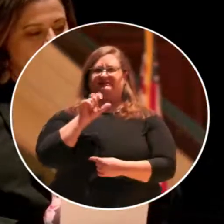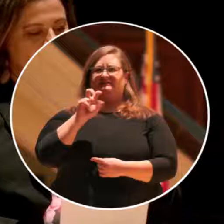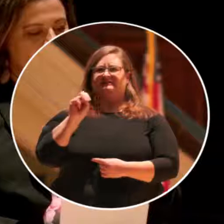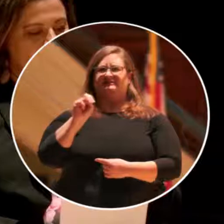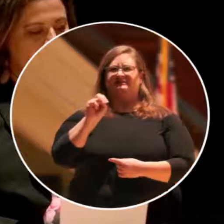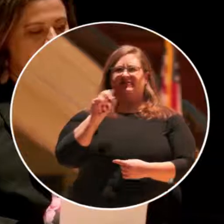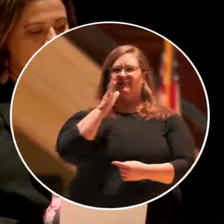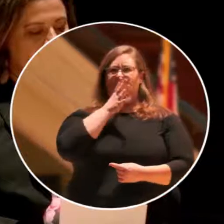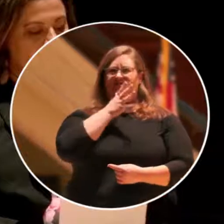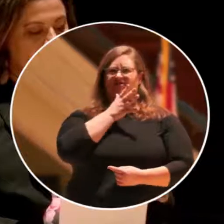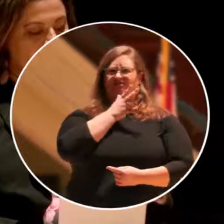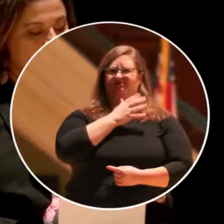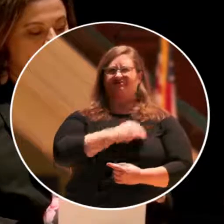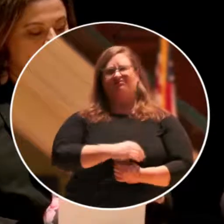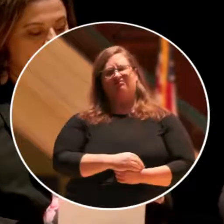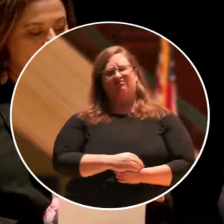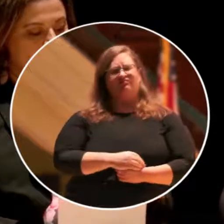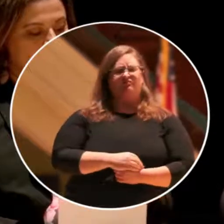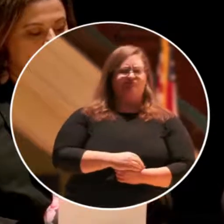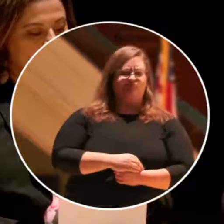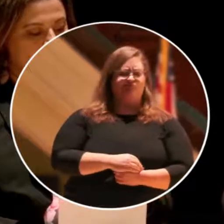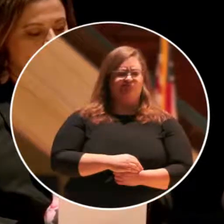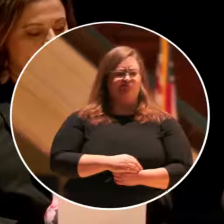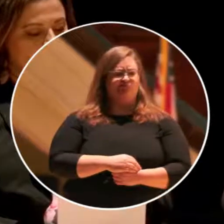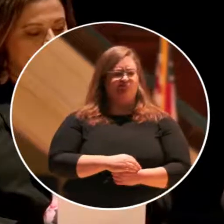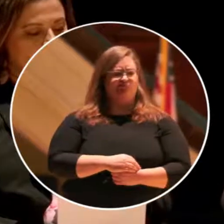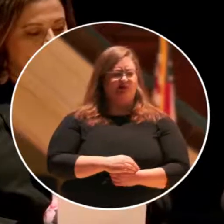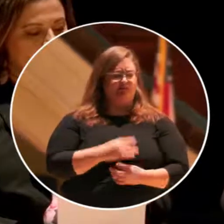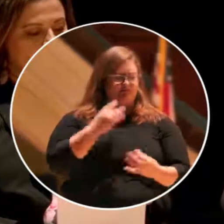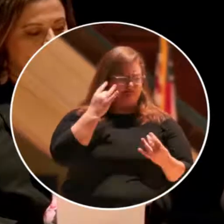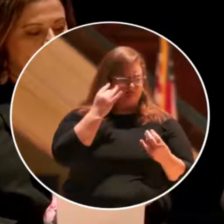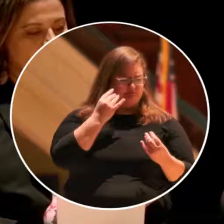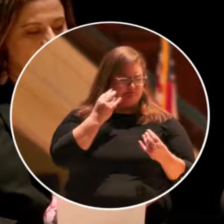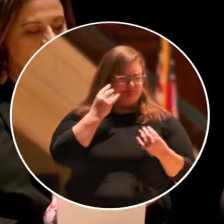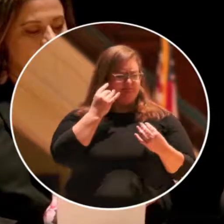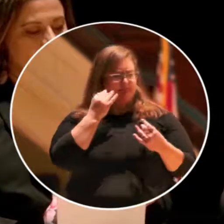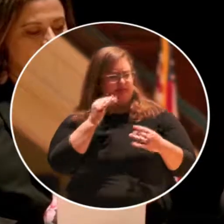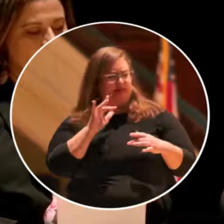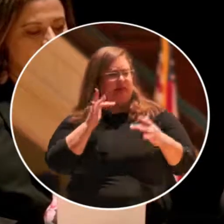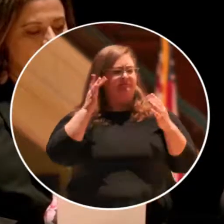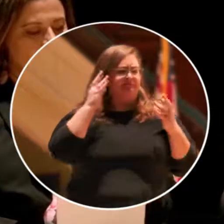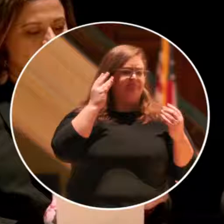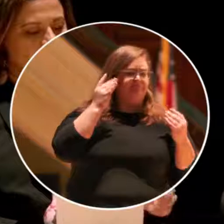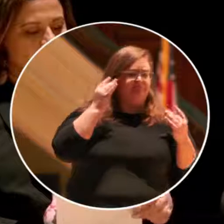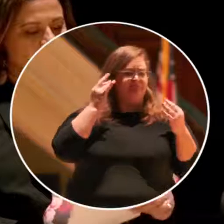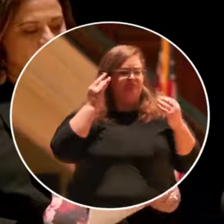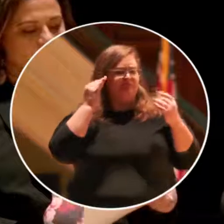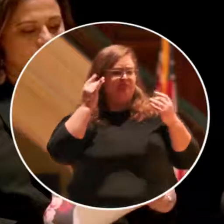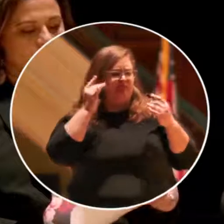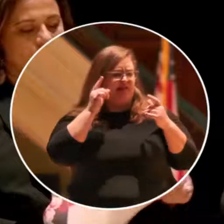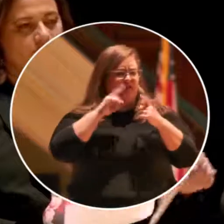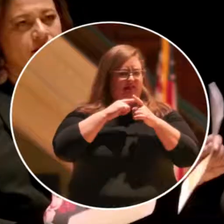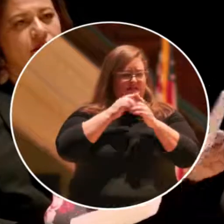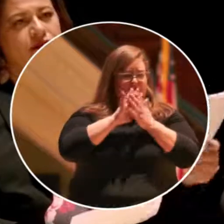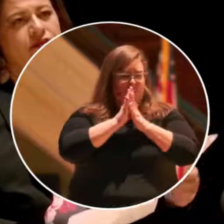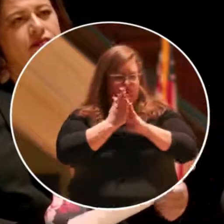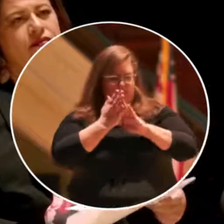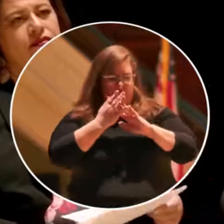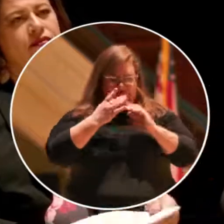The exercise starts off as a gentle ponder, then evolves into an intense